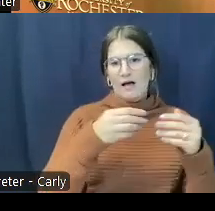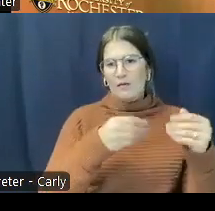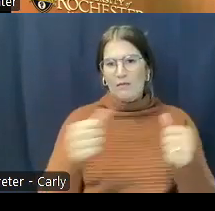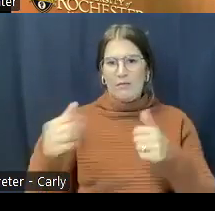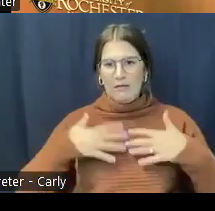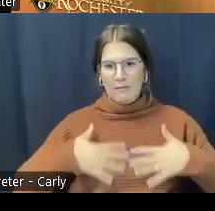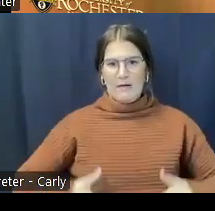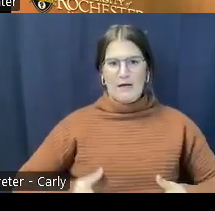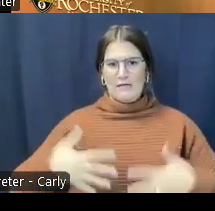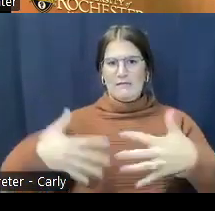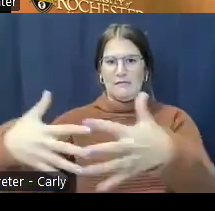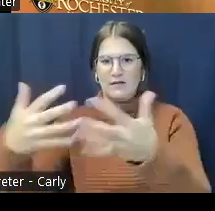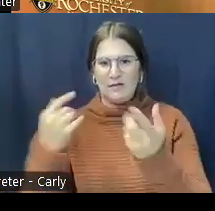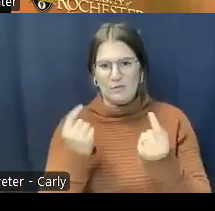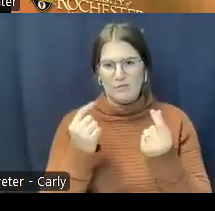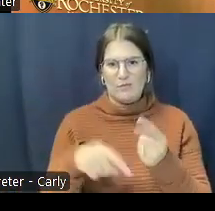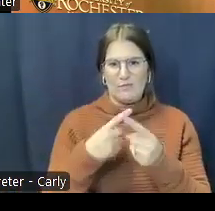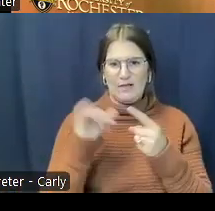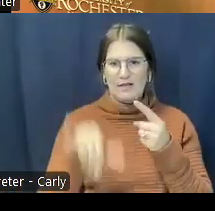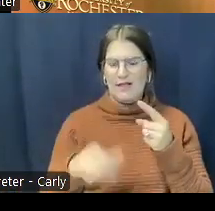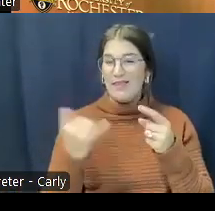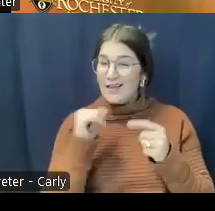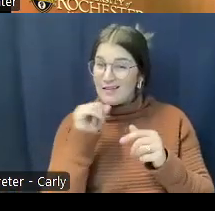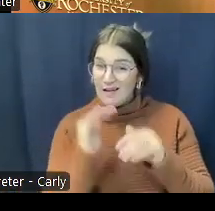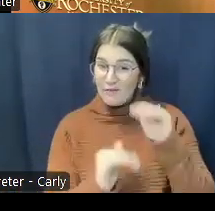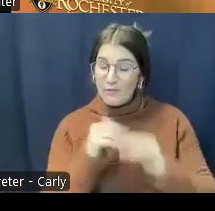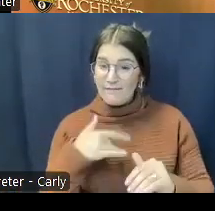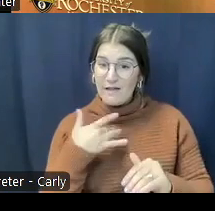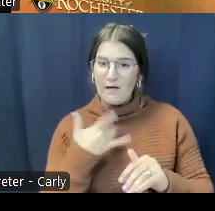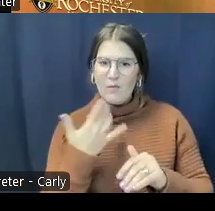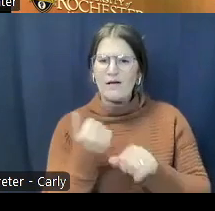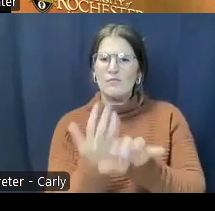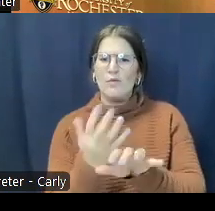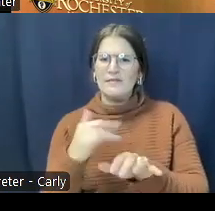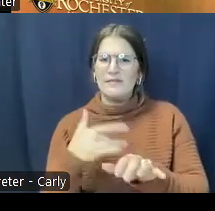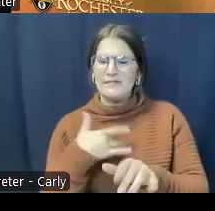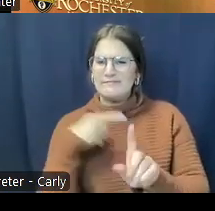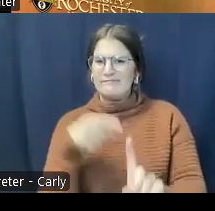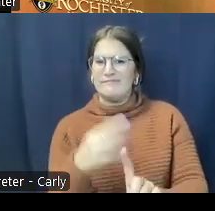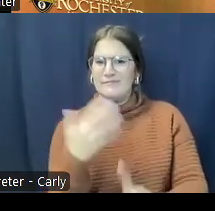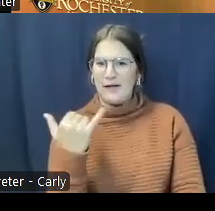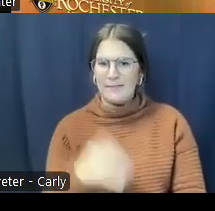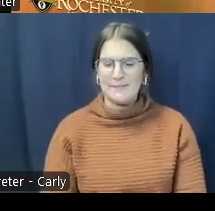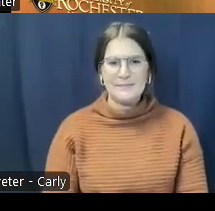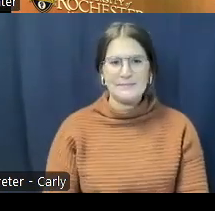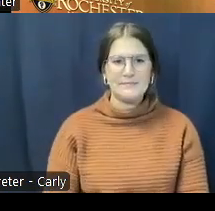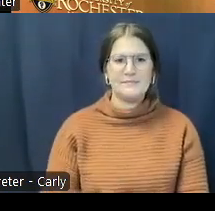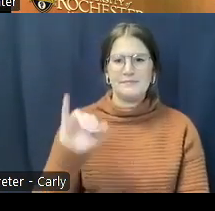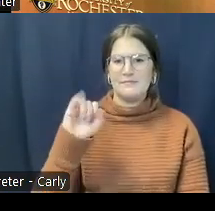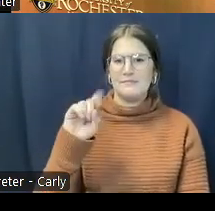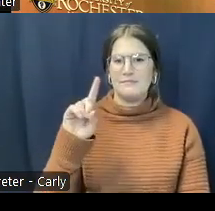body and what to do about it. Why do uncomfortable feelings create such somatic issues? So in